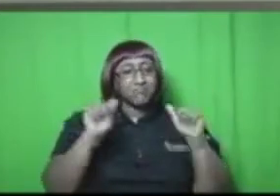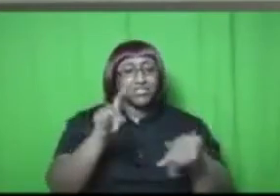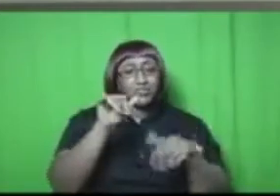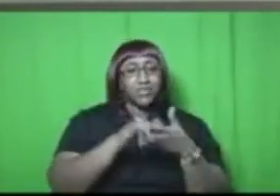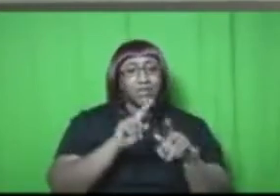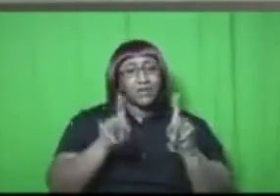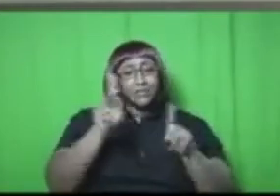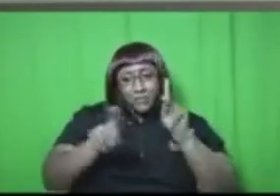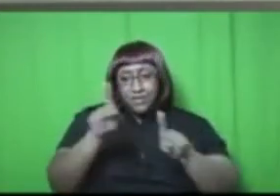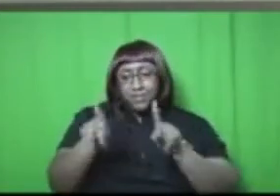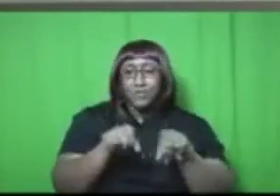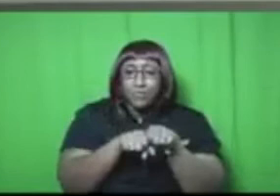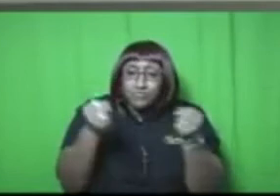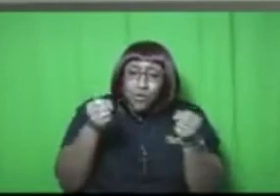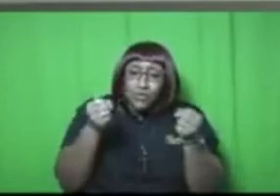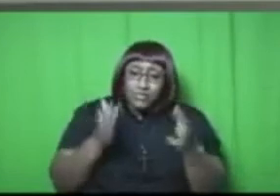But people are broken.